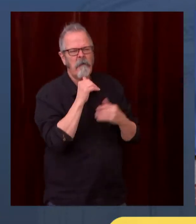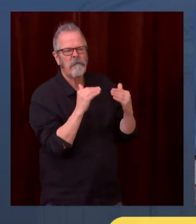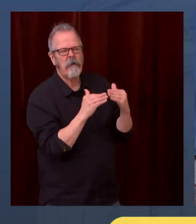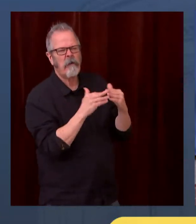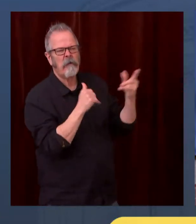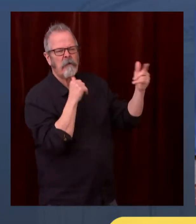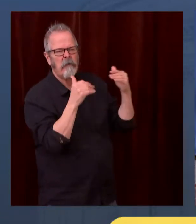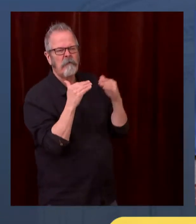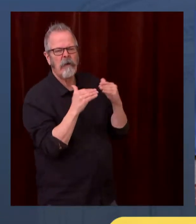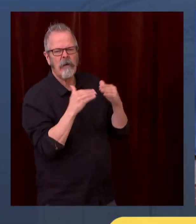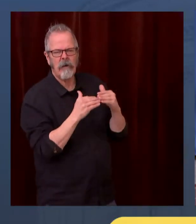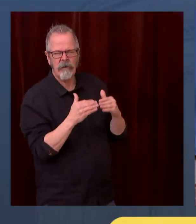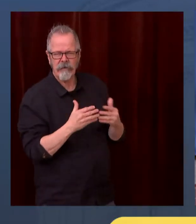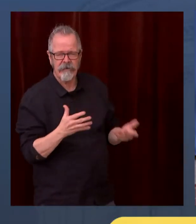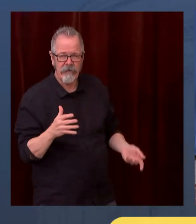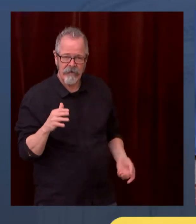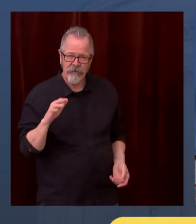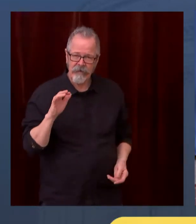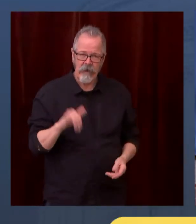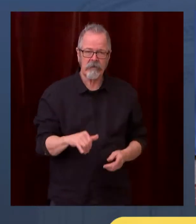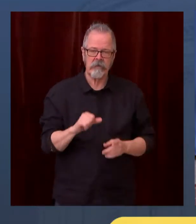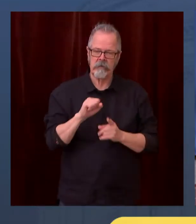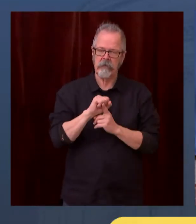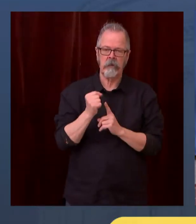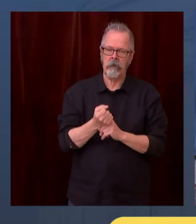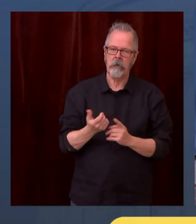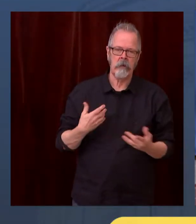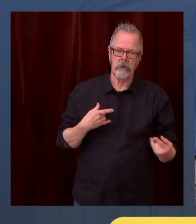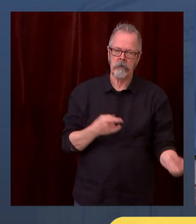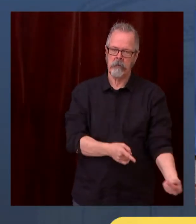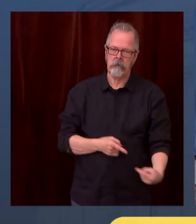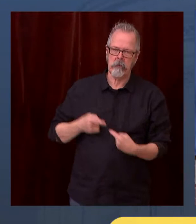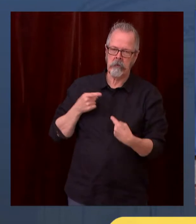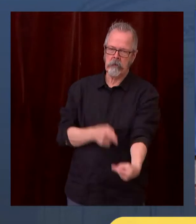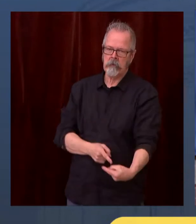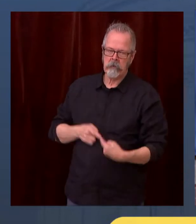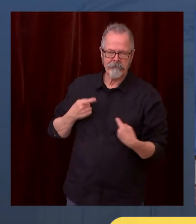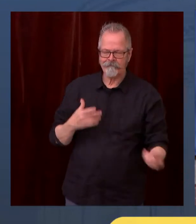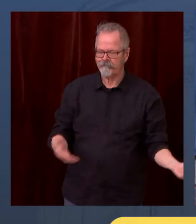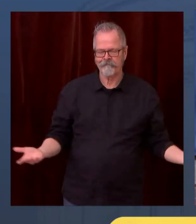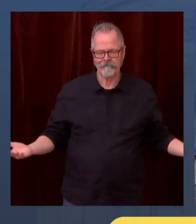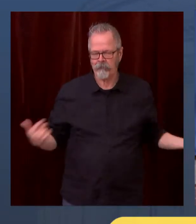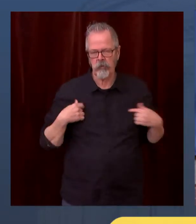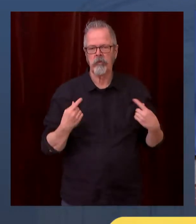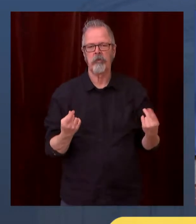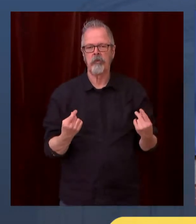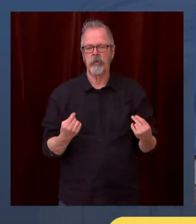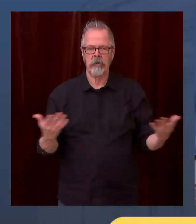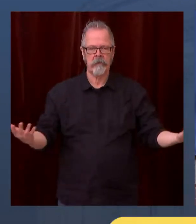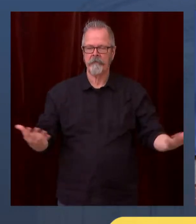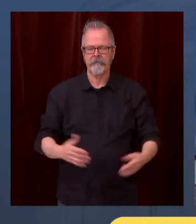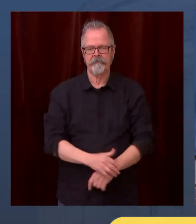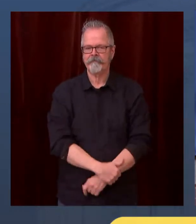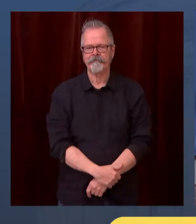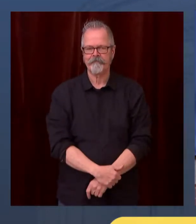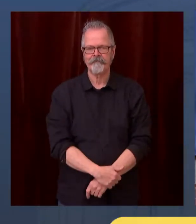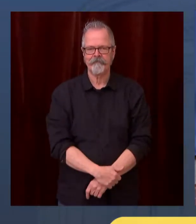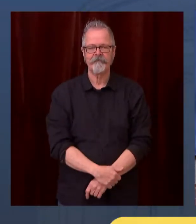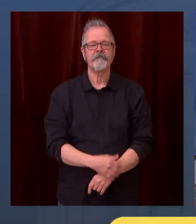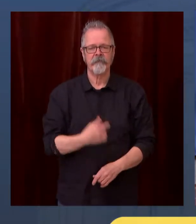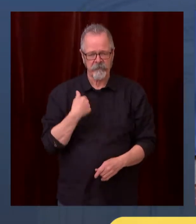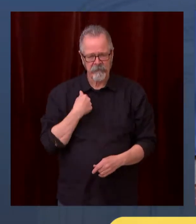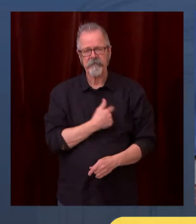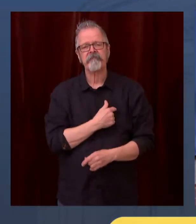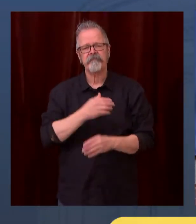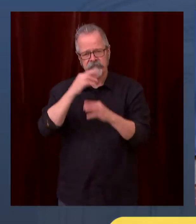of this situation that we are in. And so it is, I respect that criticism,